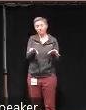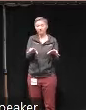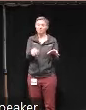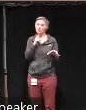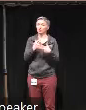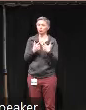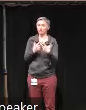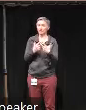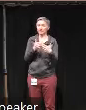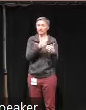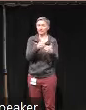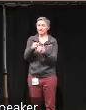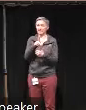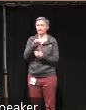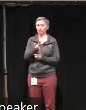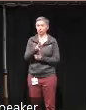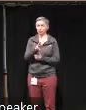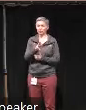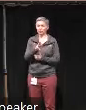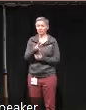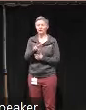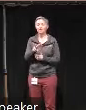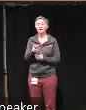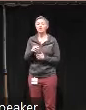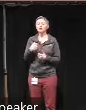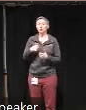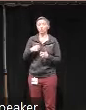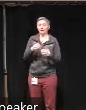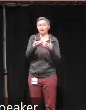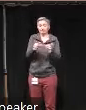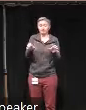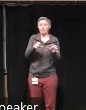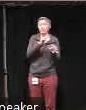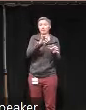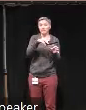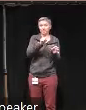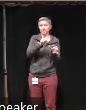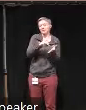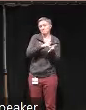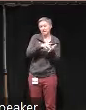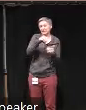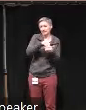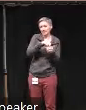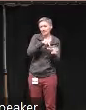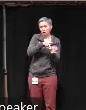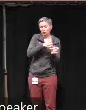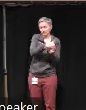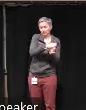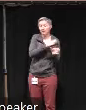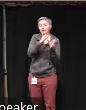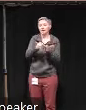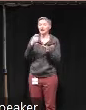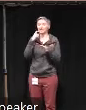3 separate divisions by separating out MIPS and medicine and psychiatry, that is, as well as